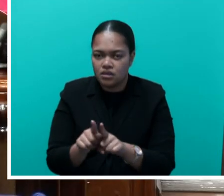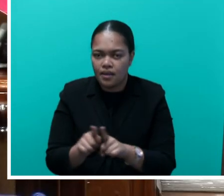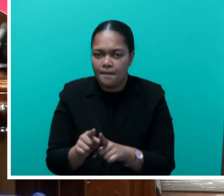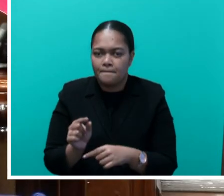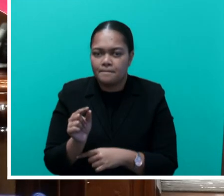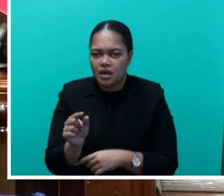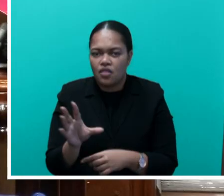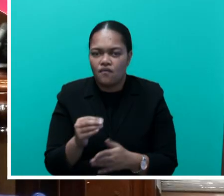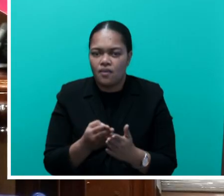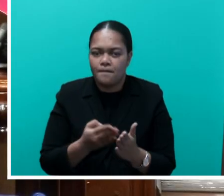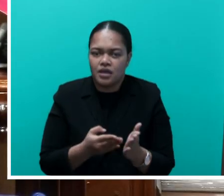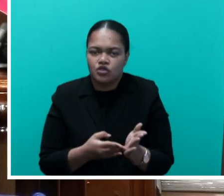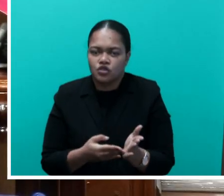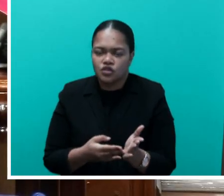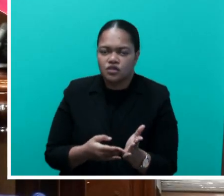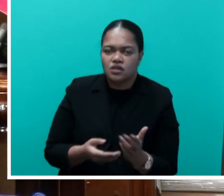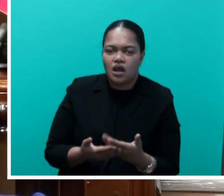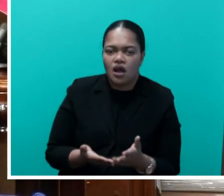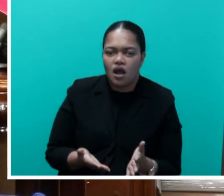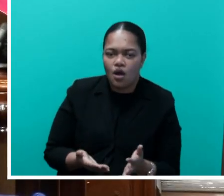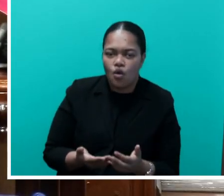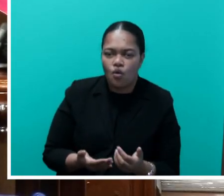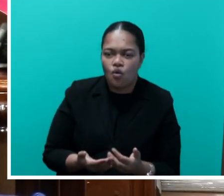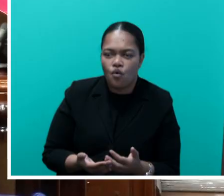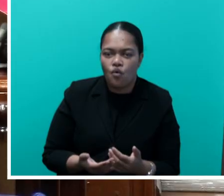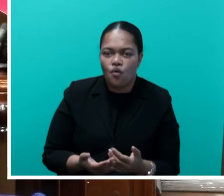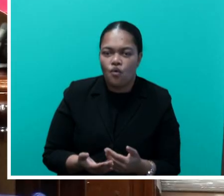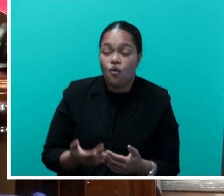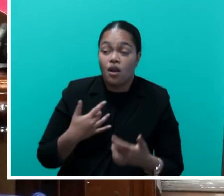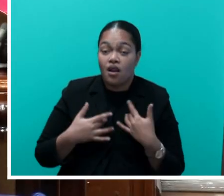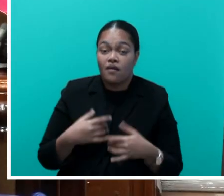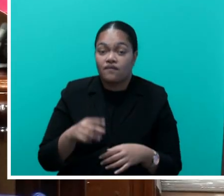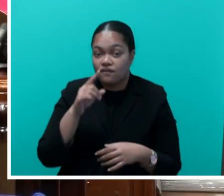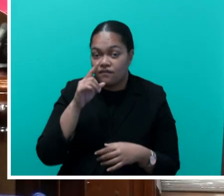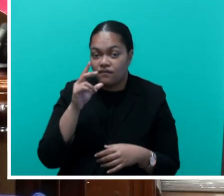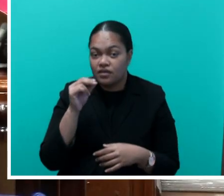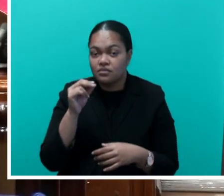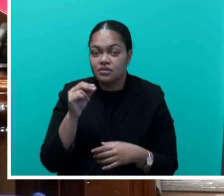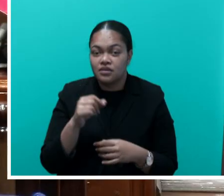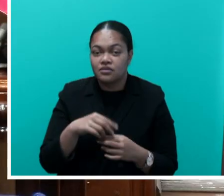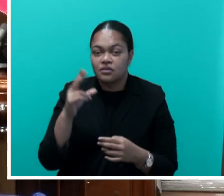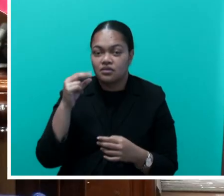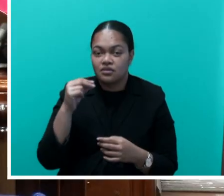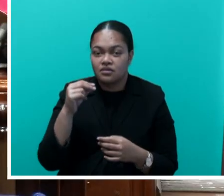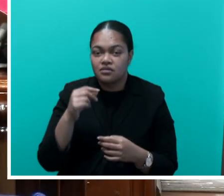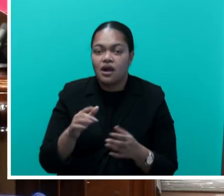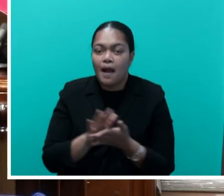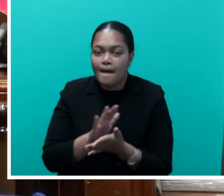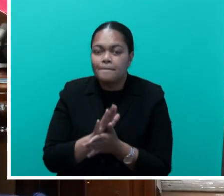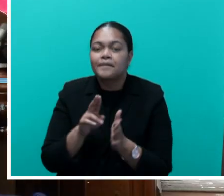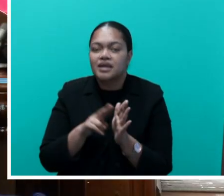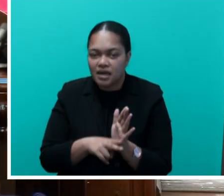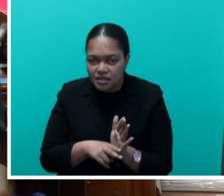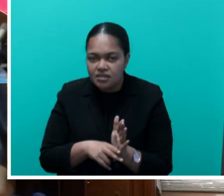budget, how life in Fiji can be improved so that the people attain as much happiness